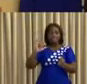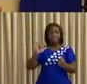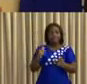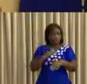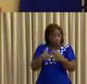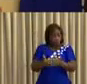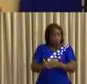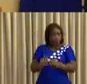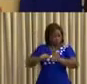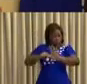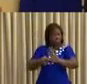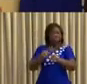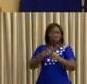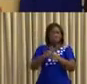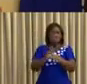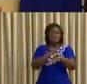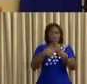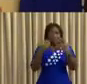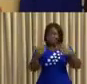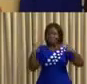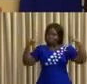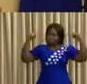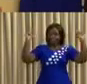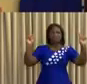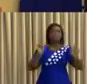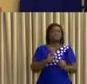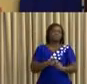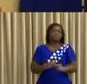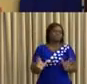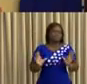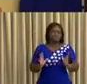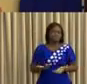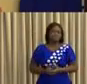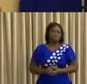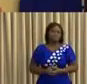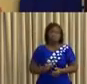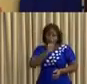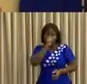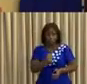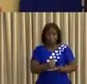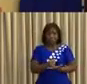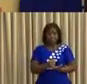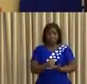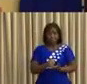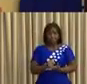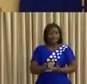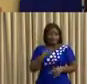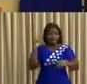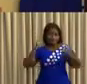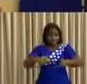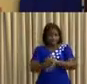us in organizing successful national elections. Surely, it is not beyond